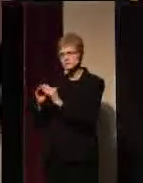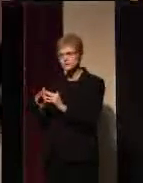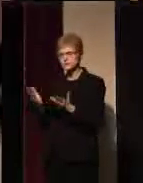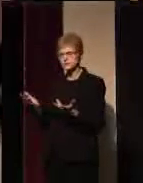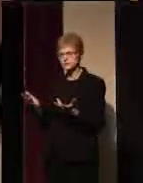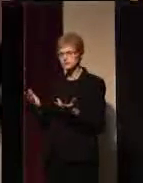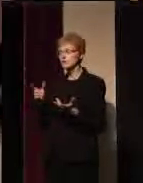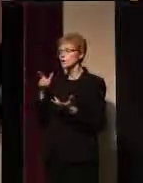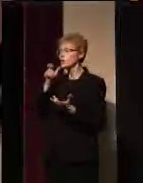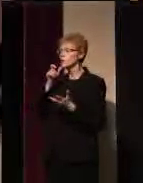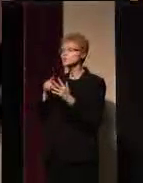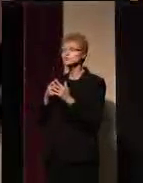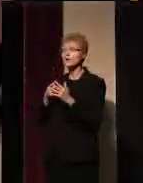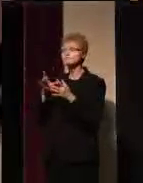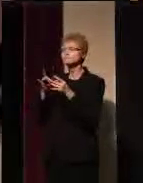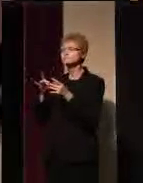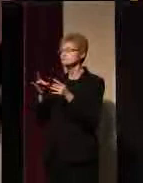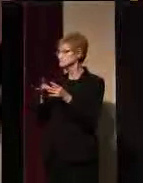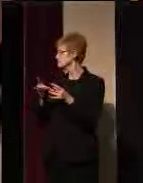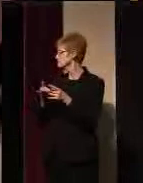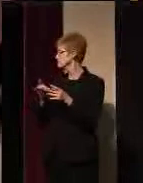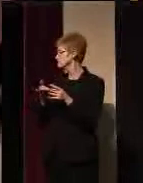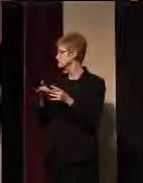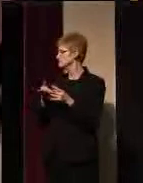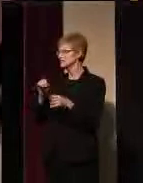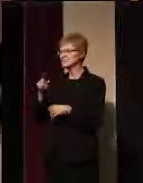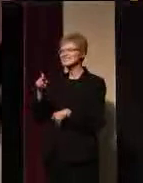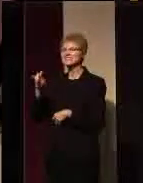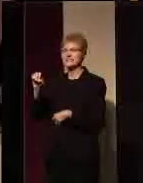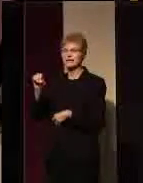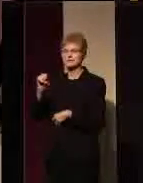Who wants to start? You want to start then, don't you? You want to I'll be more than happy okay. to.